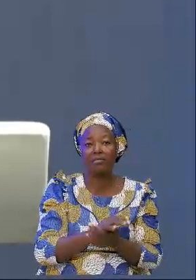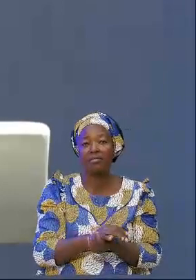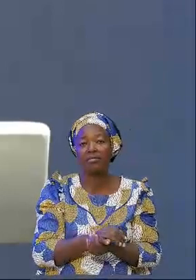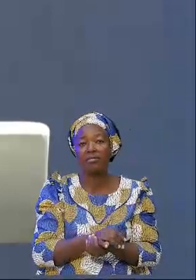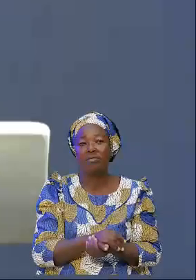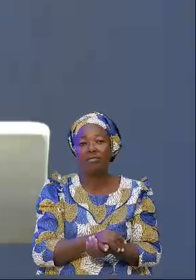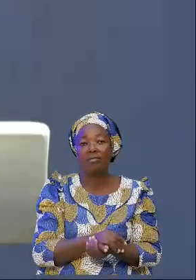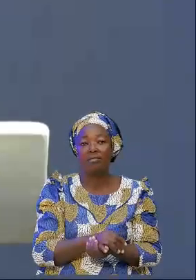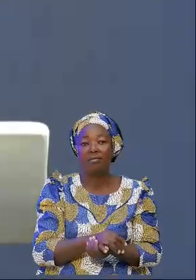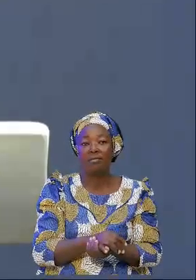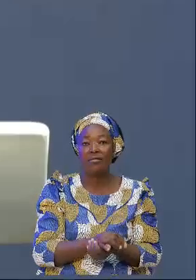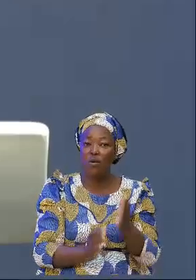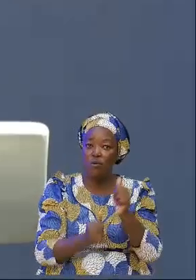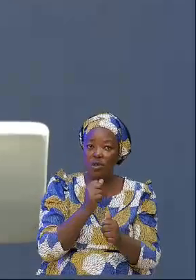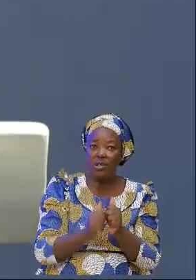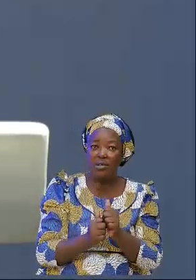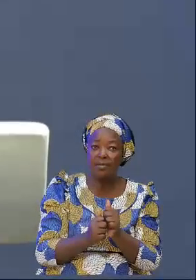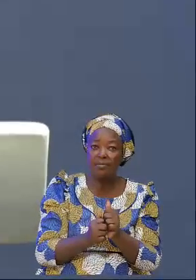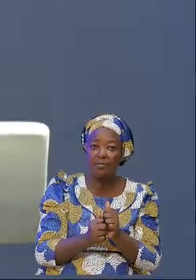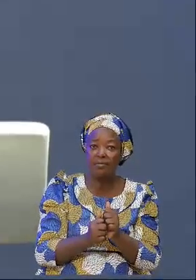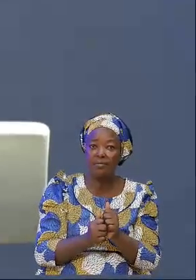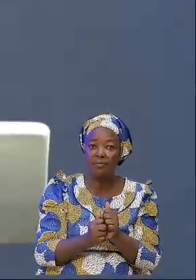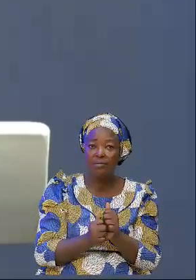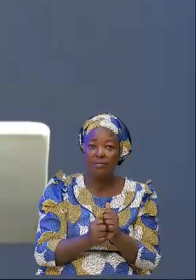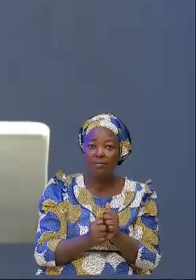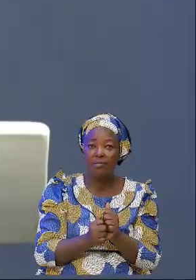Impossible for God to lie.